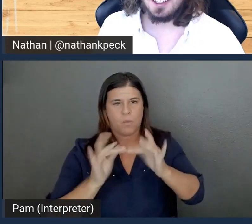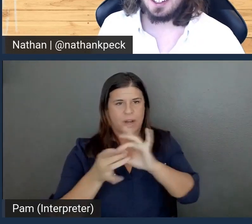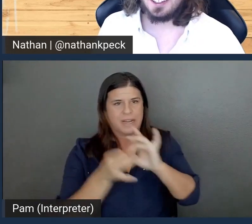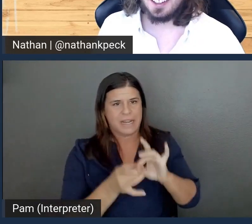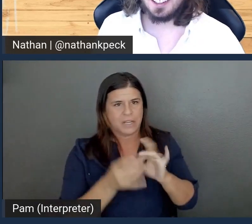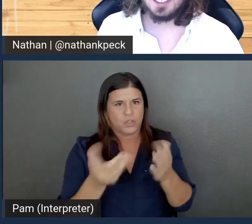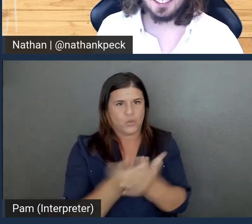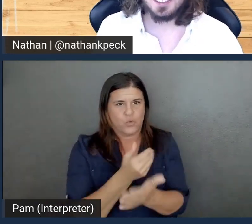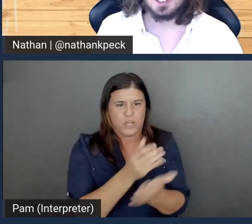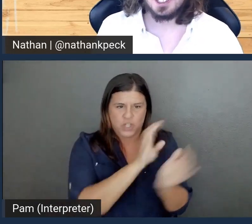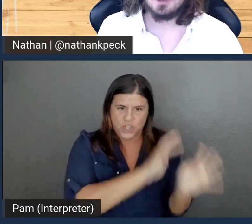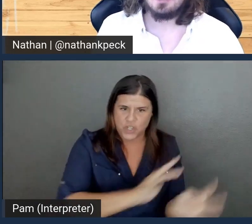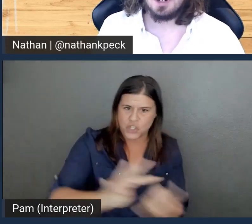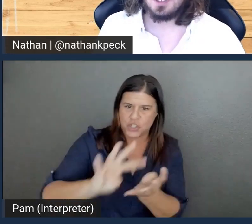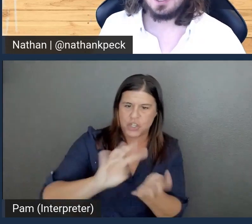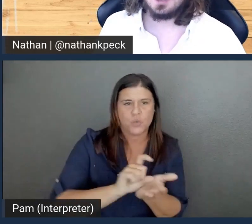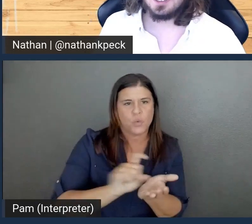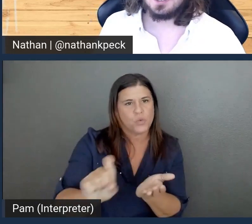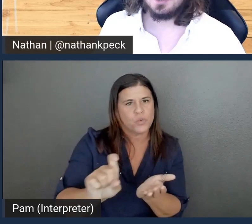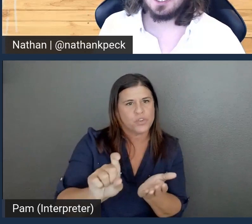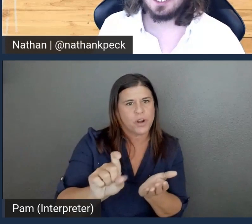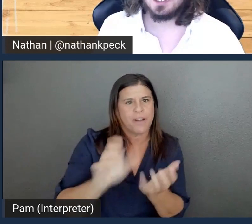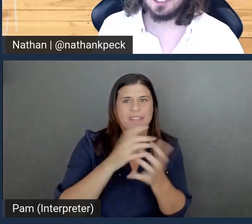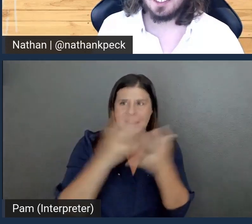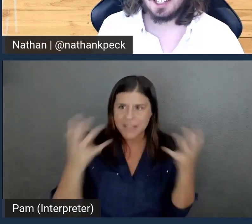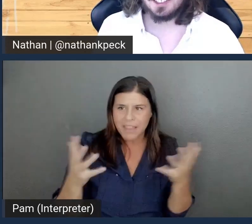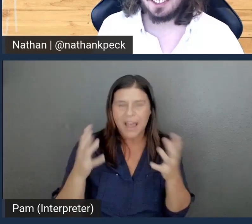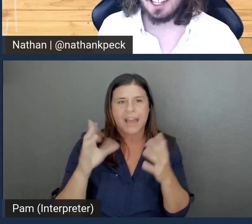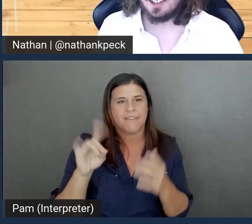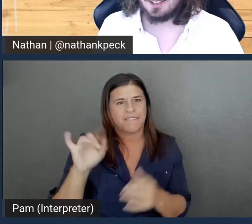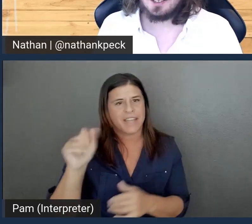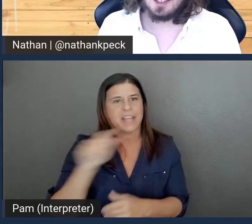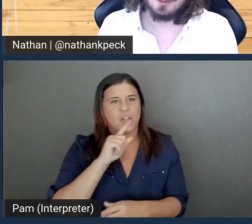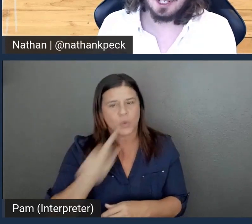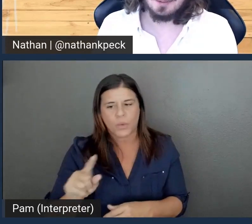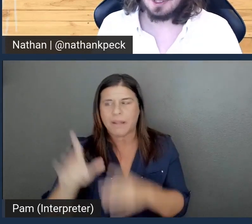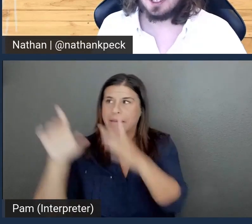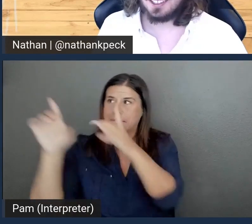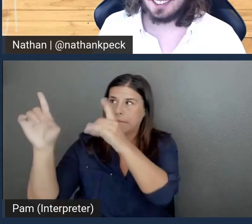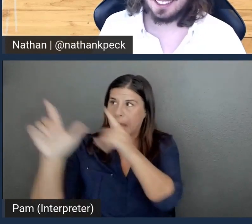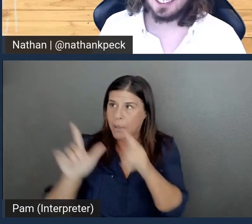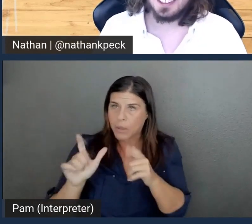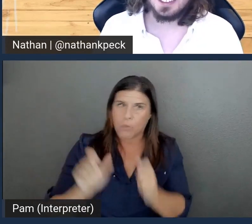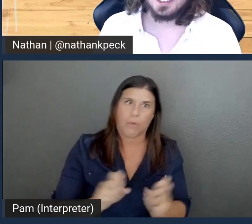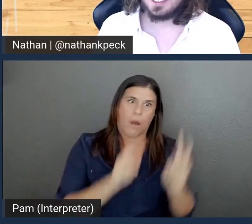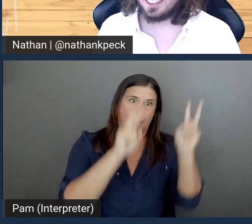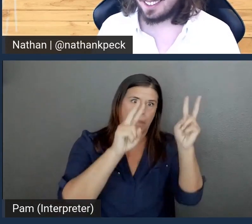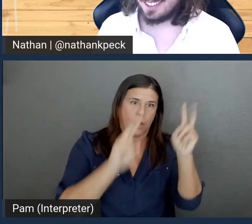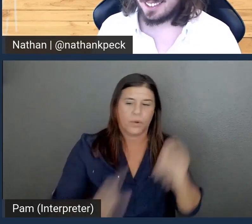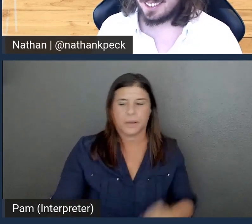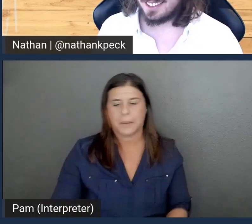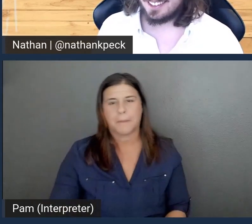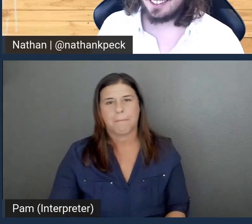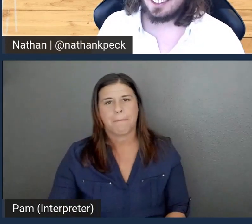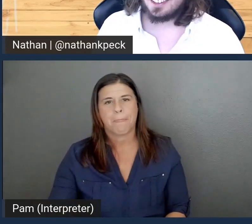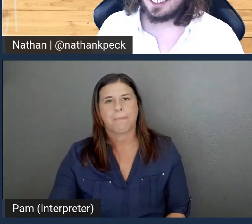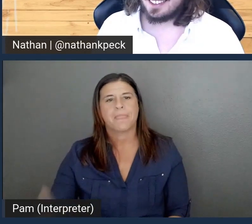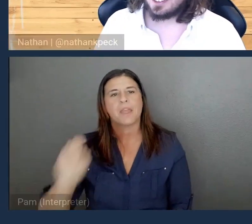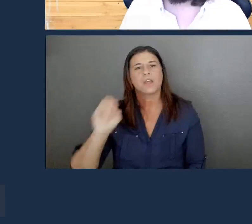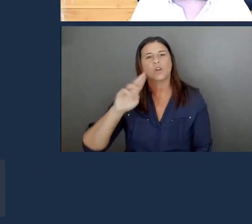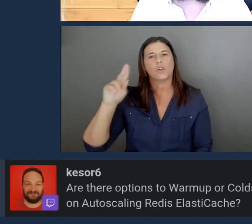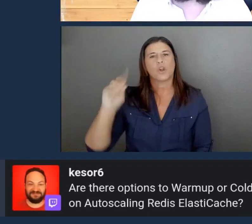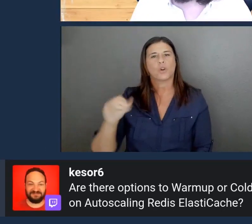shard. Yeah. That's a considerable amount of data to actually download and then re-upload. And there's a question actually